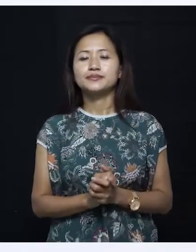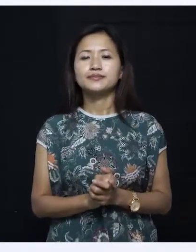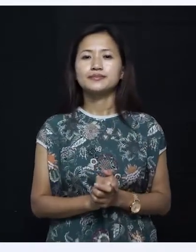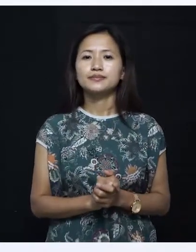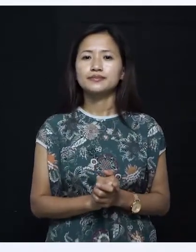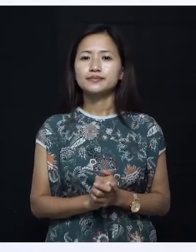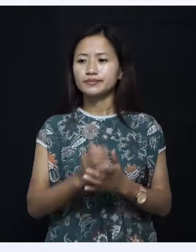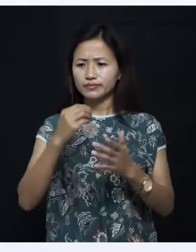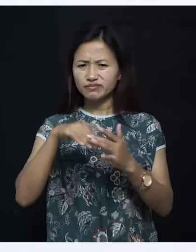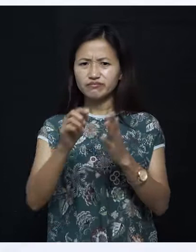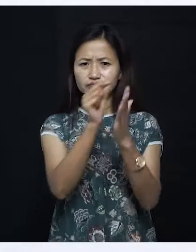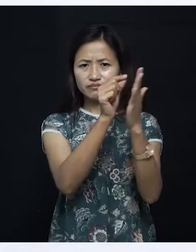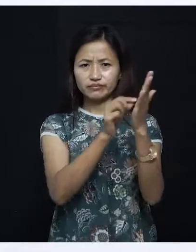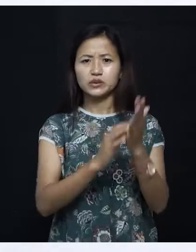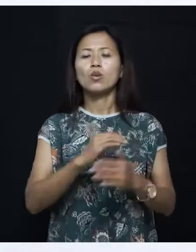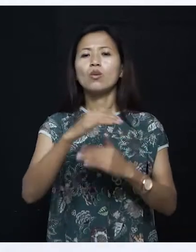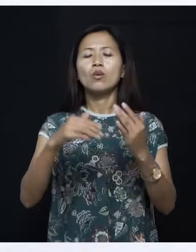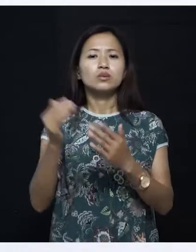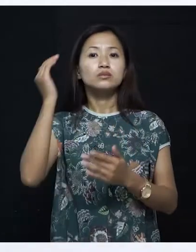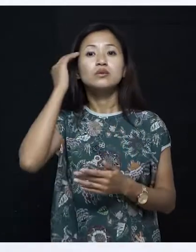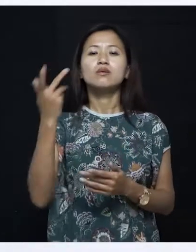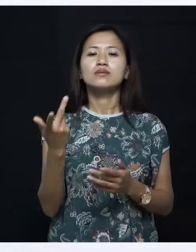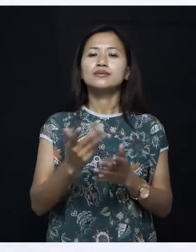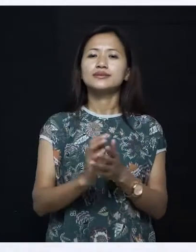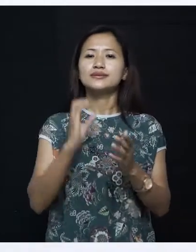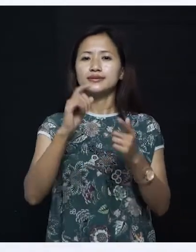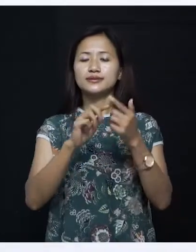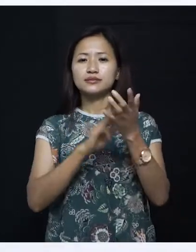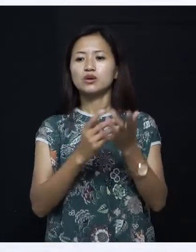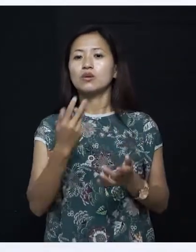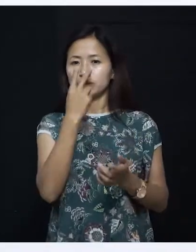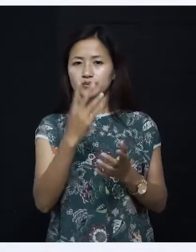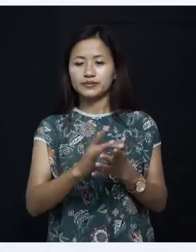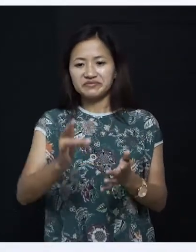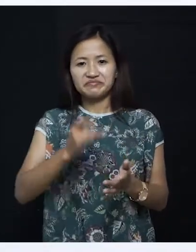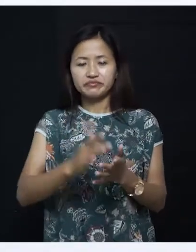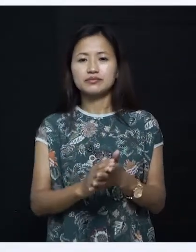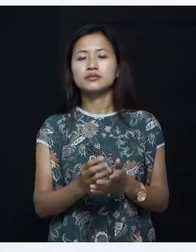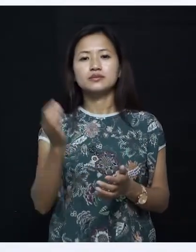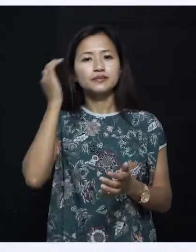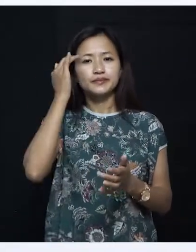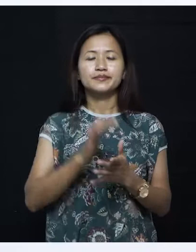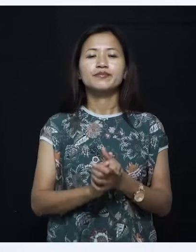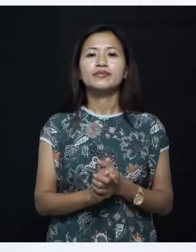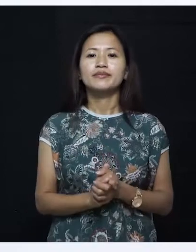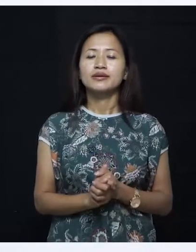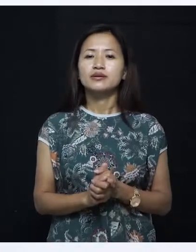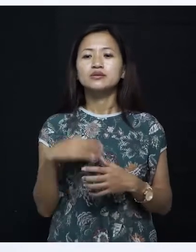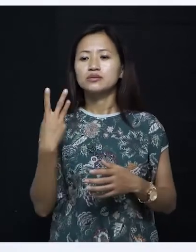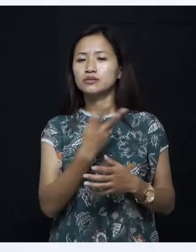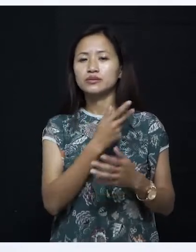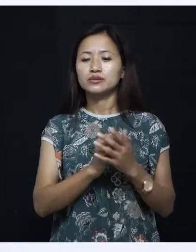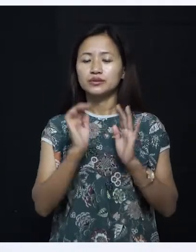Even if I don't go into detail, we all know what a cement is, isn't it? What it looks like, what it feels like, we all know it. Okay, so we have